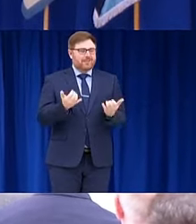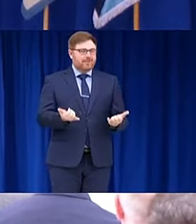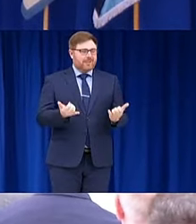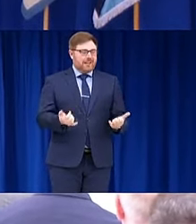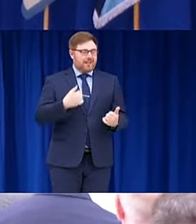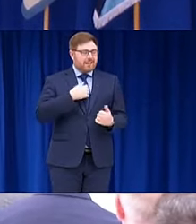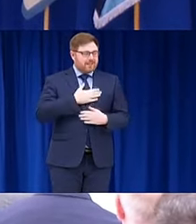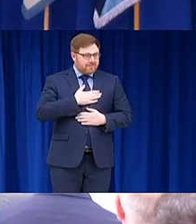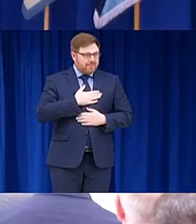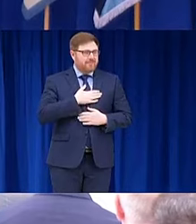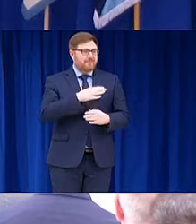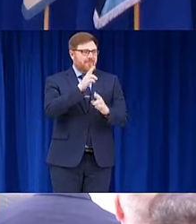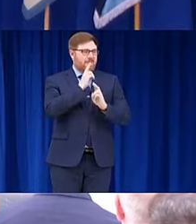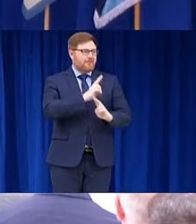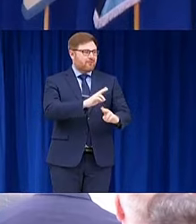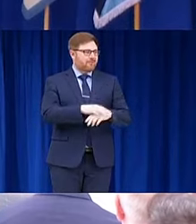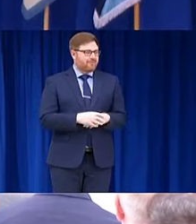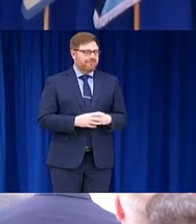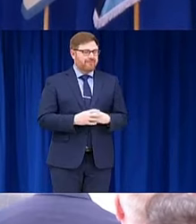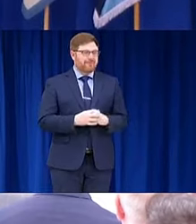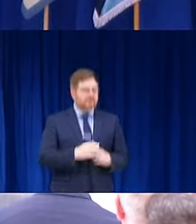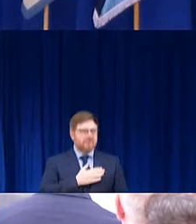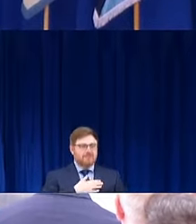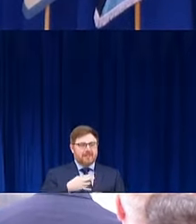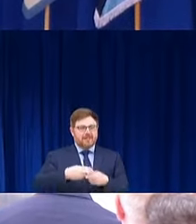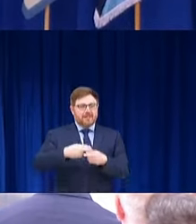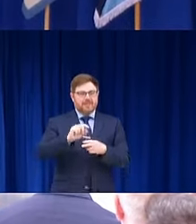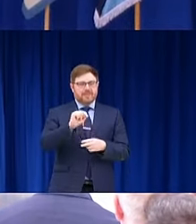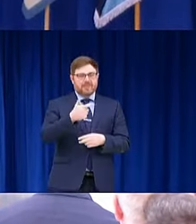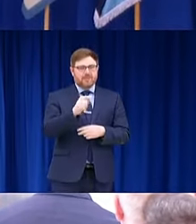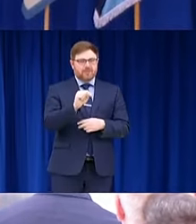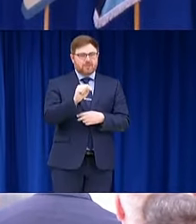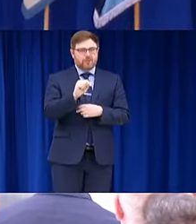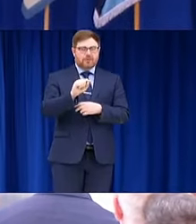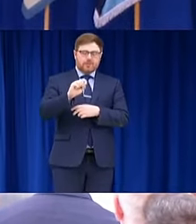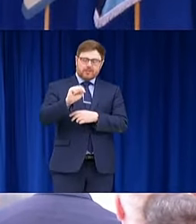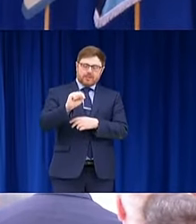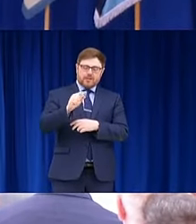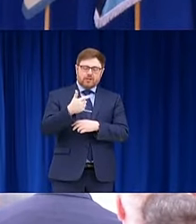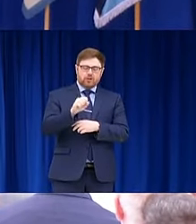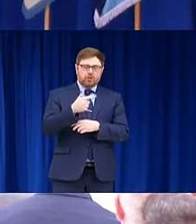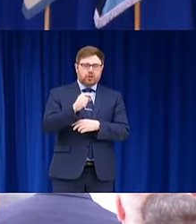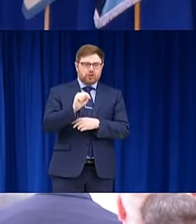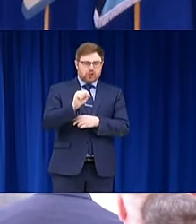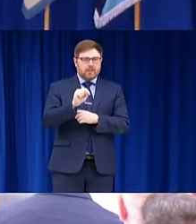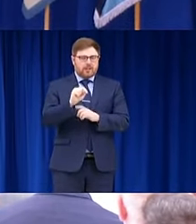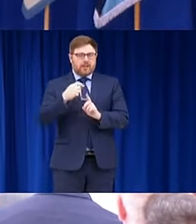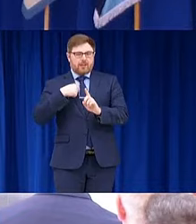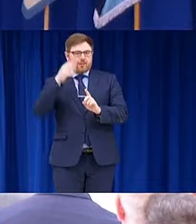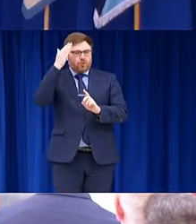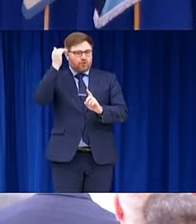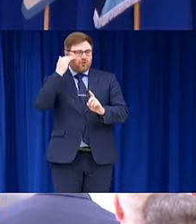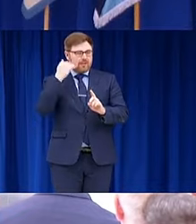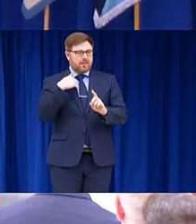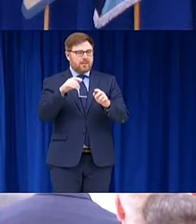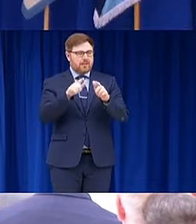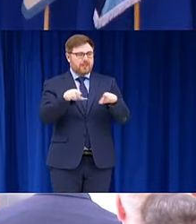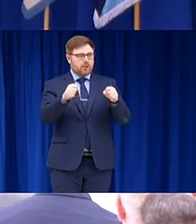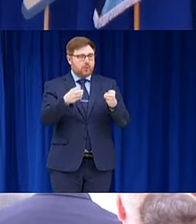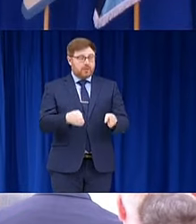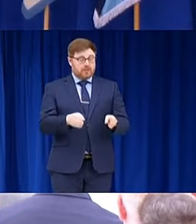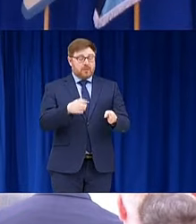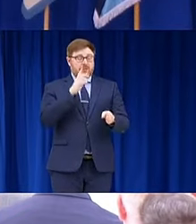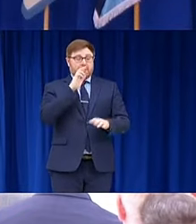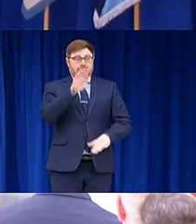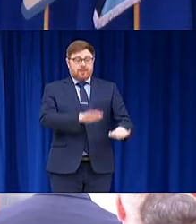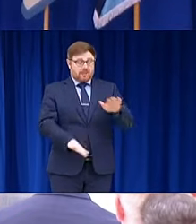honored and humbled. My name is Technical Sergeant Aaron Kakumu. I am a Korean linguist, currently very, very out of my